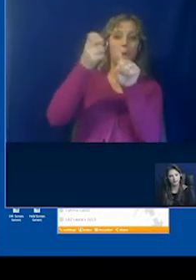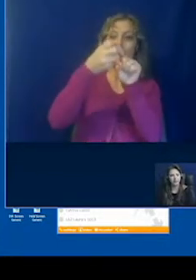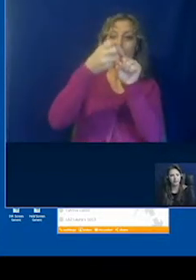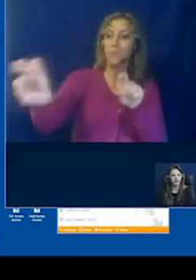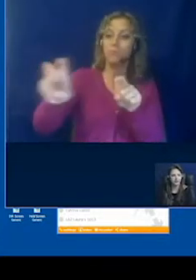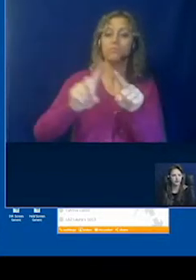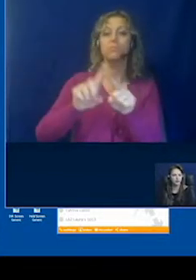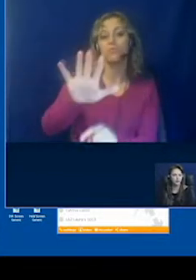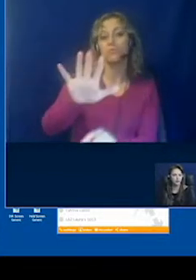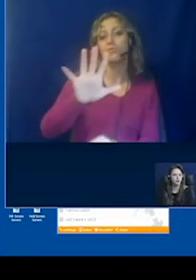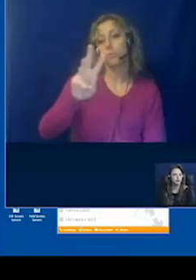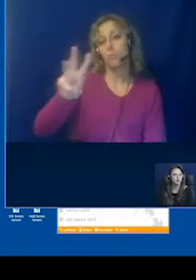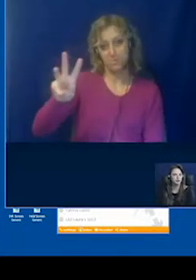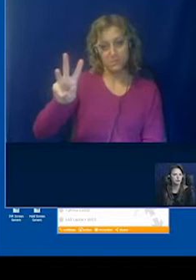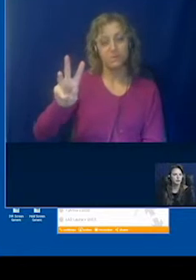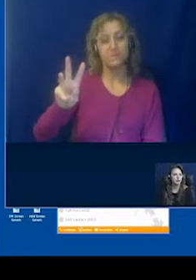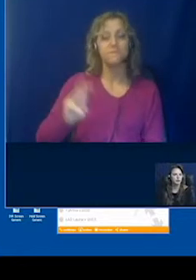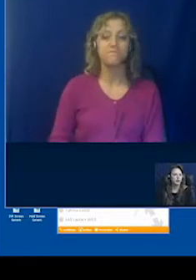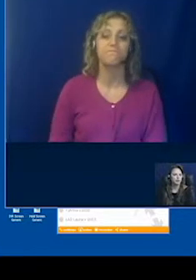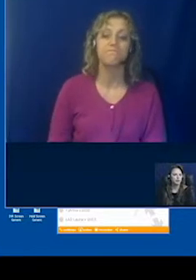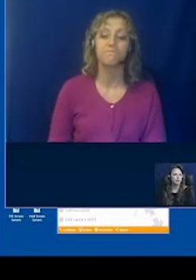you designate it to go to.